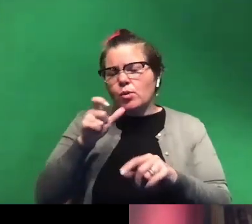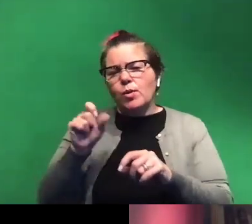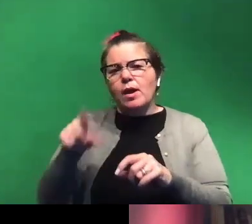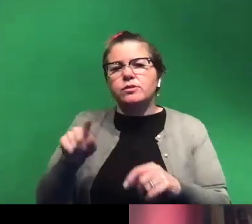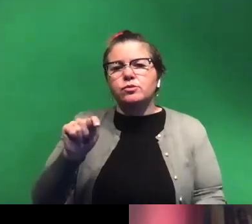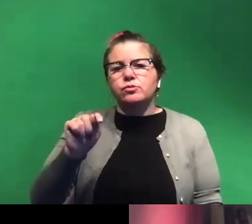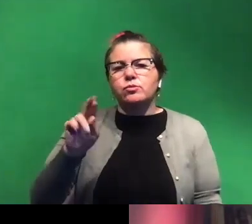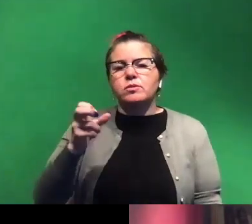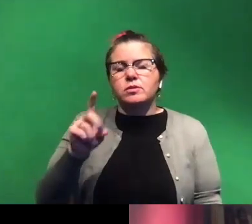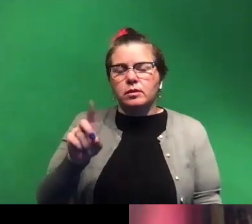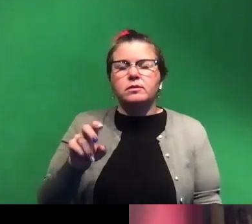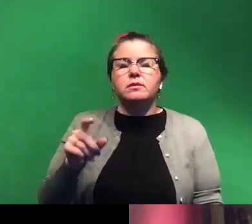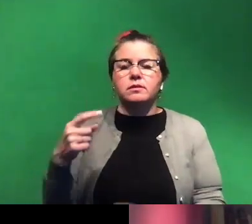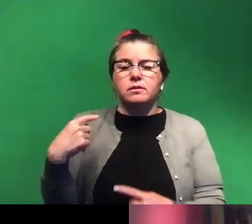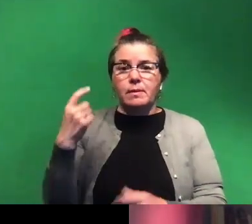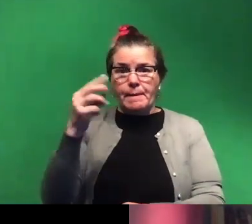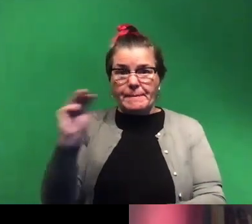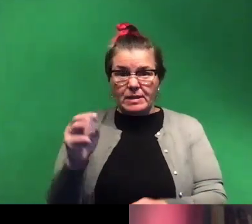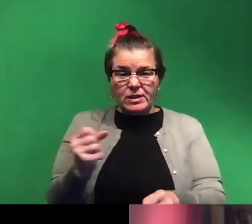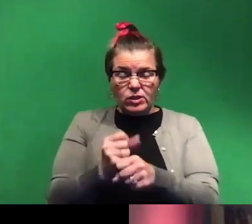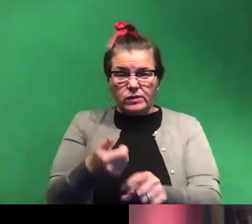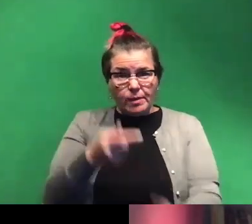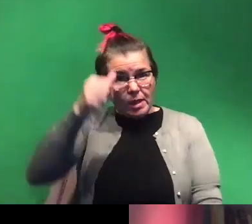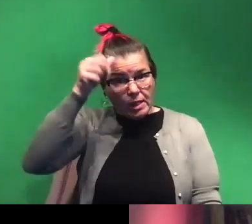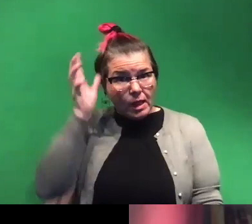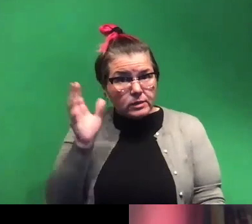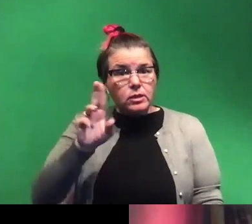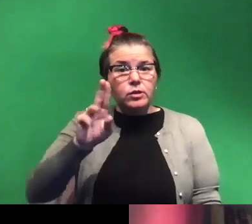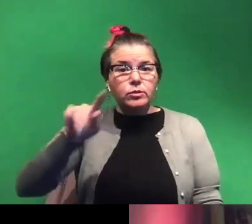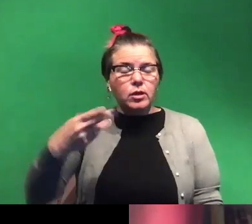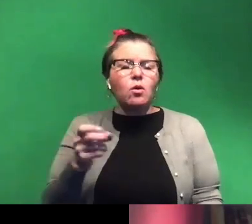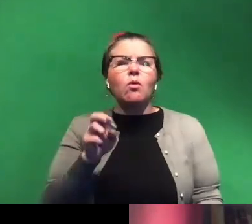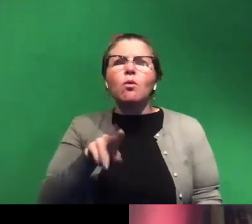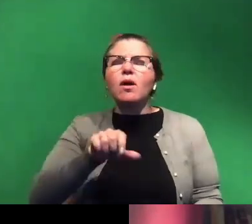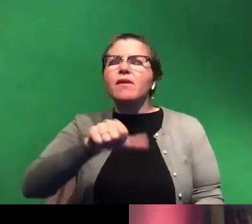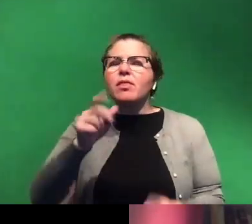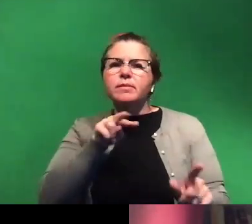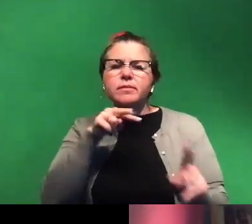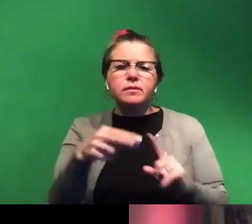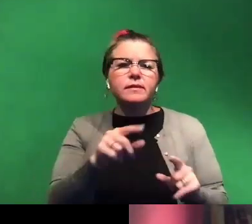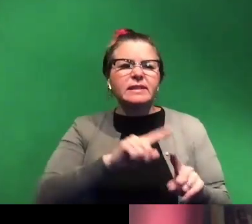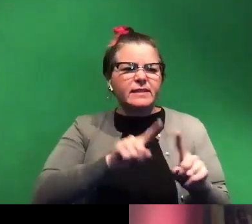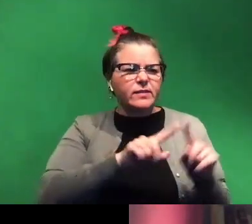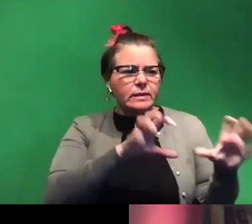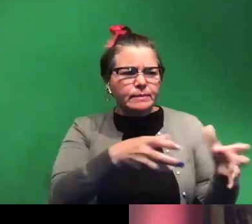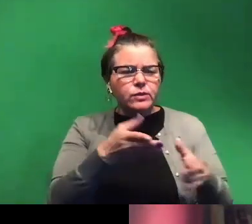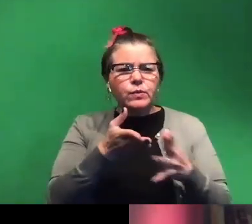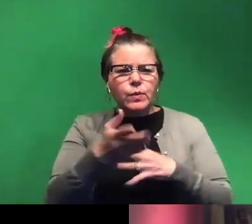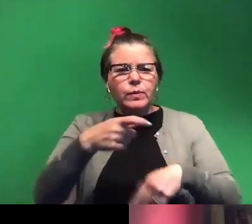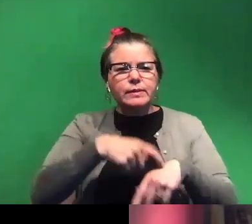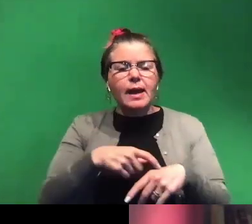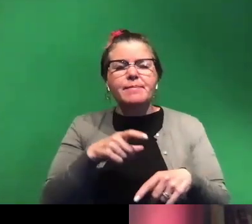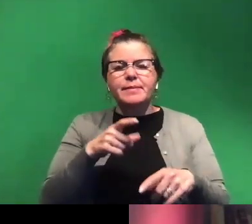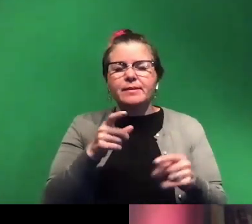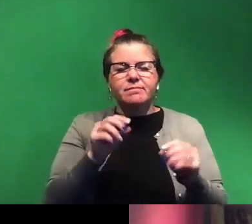either existed for millions of years from Alaska through Utah, or there's a bunch of different species through time, and we just don't have stuff to compare it